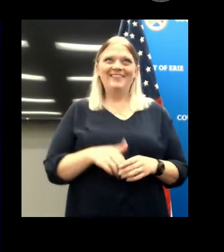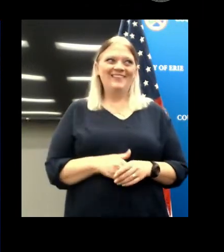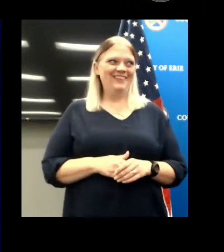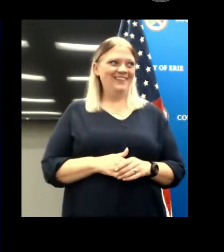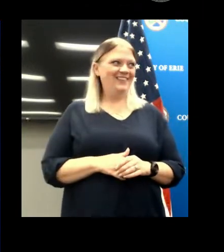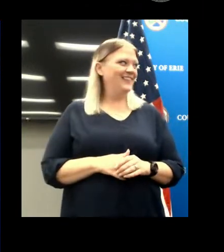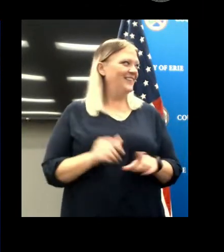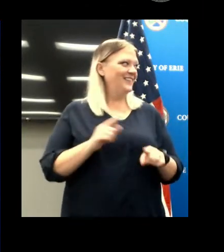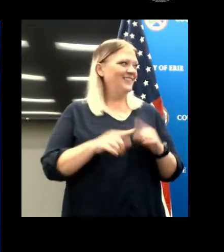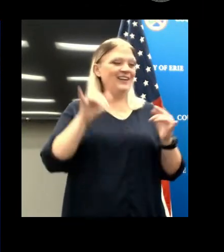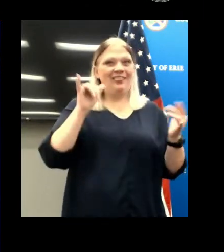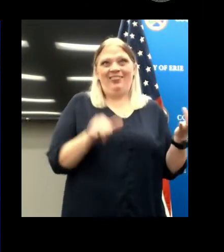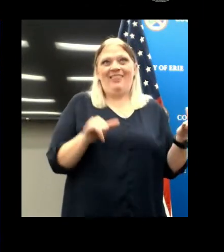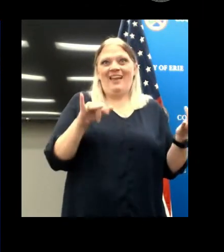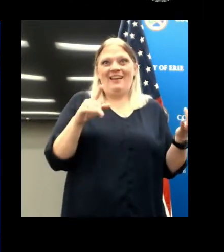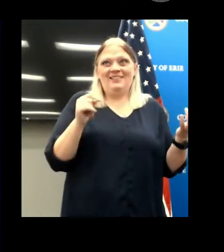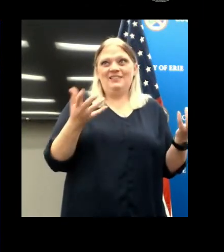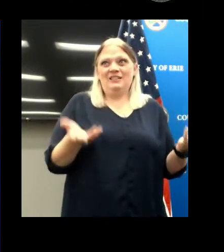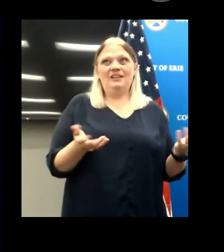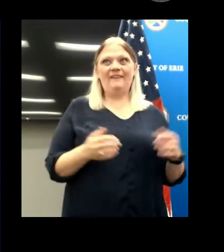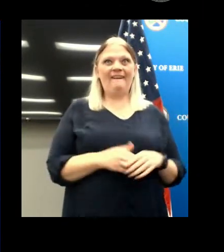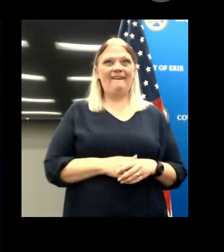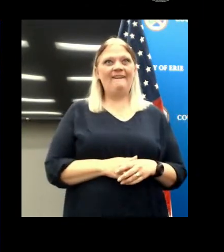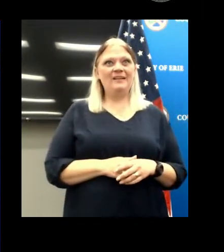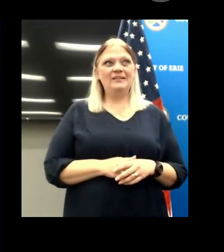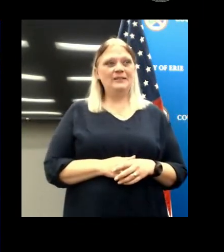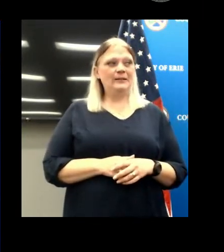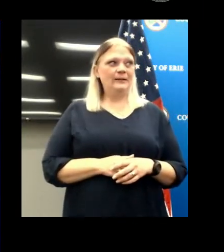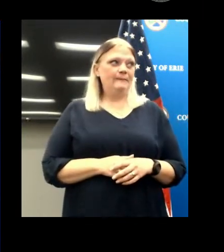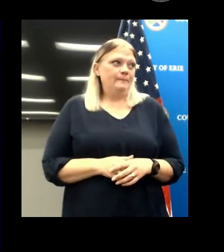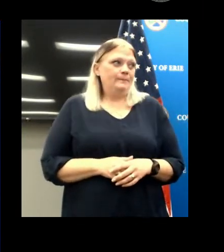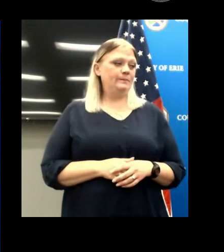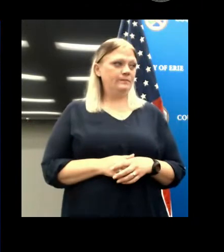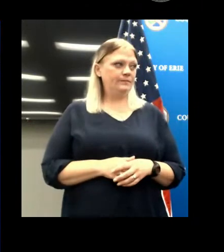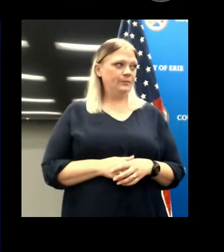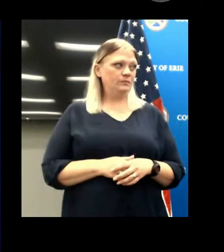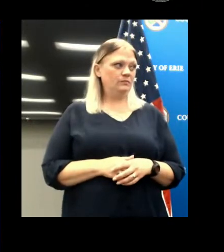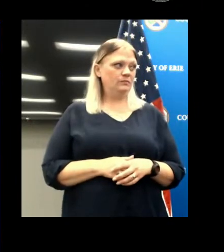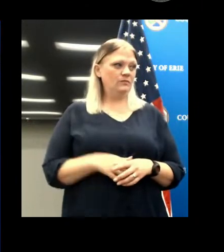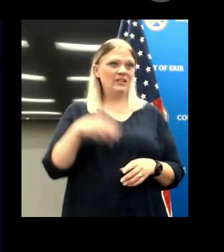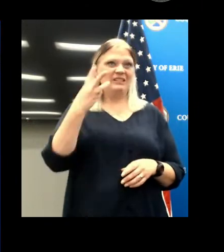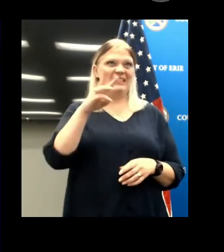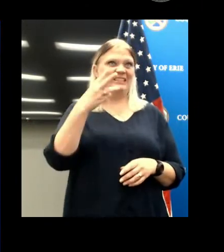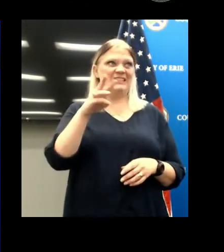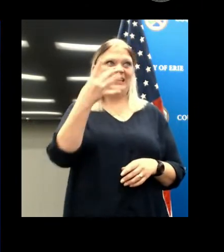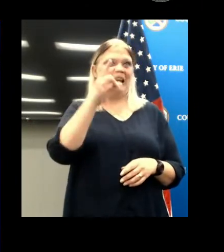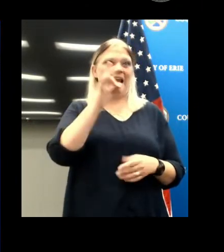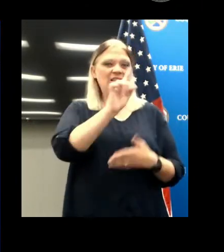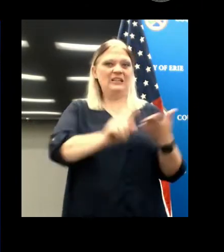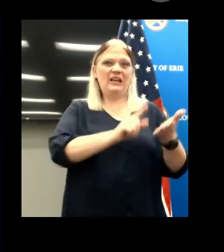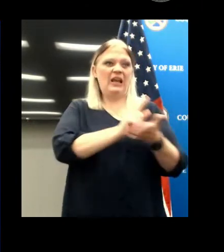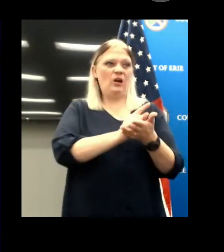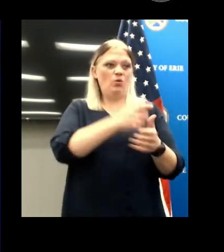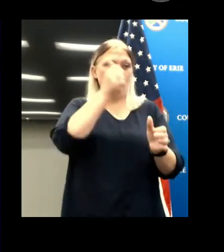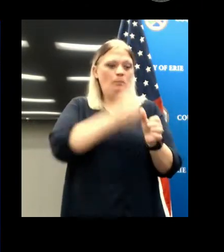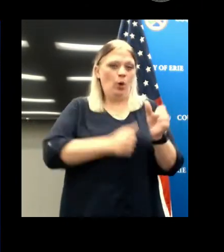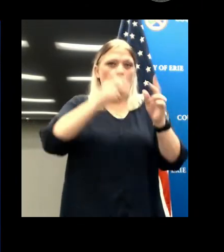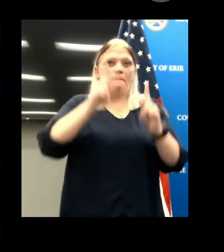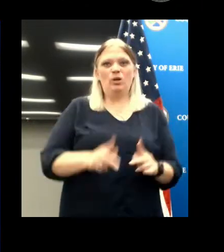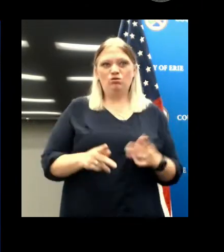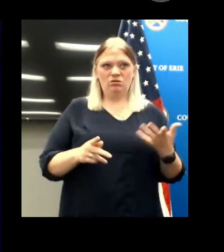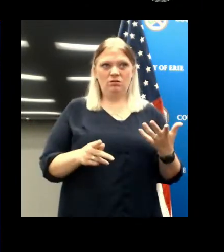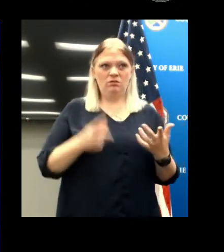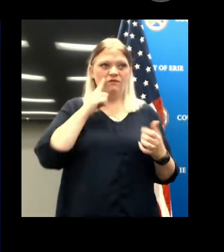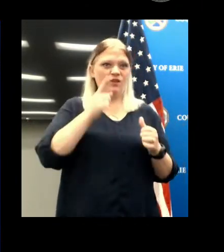But that's what it was. I mean, it was it was 16, 18-hour operations per person during those